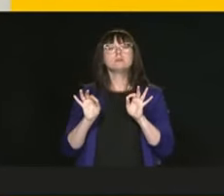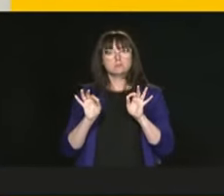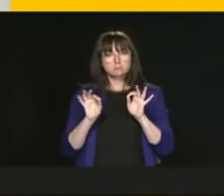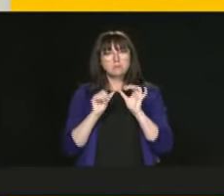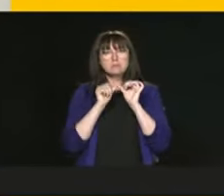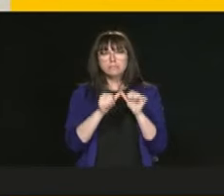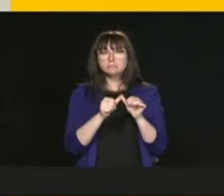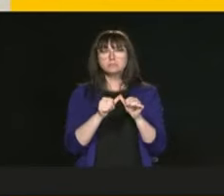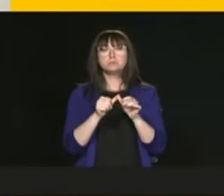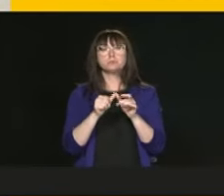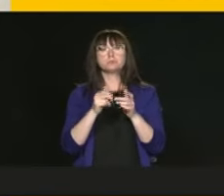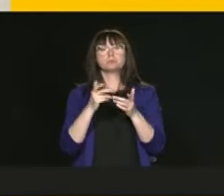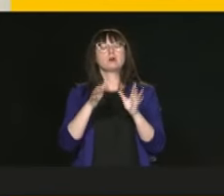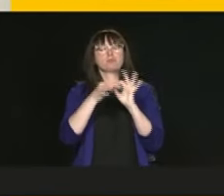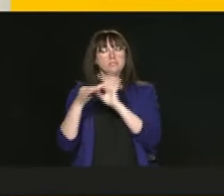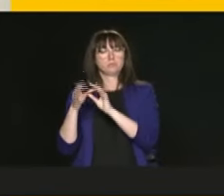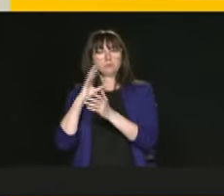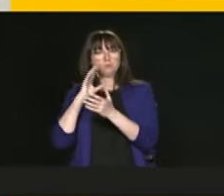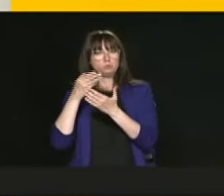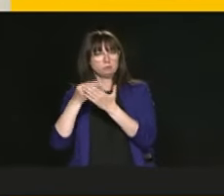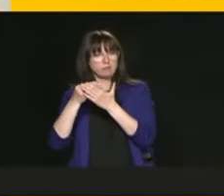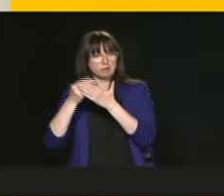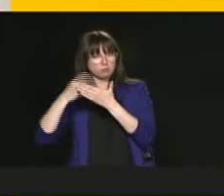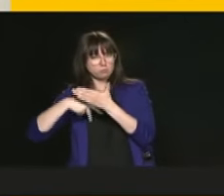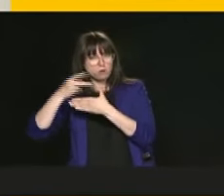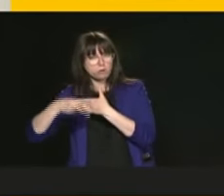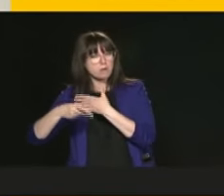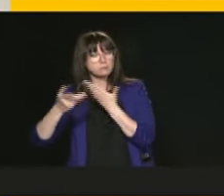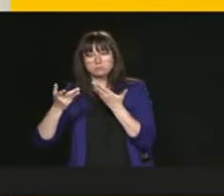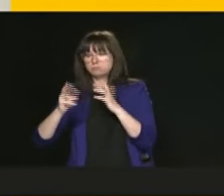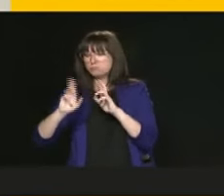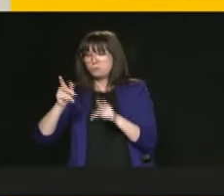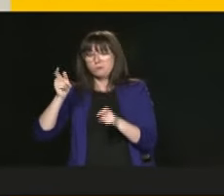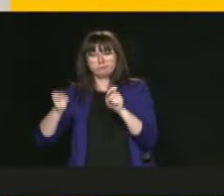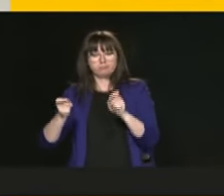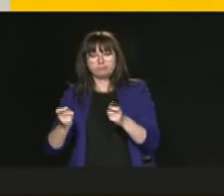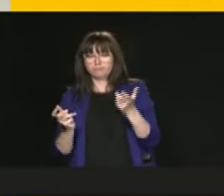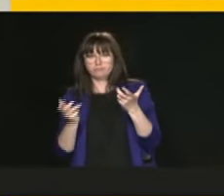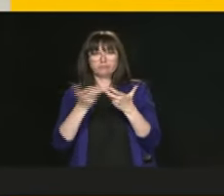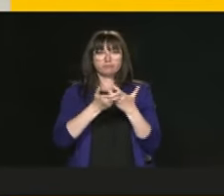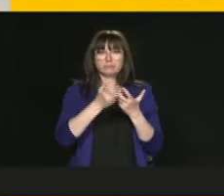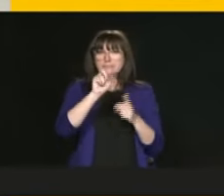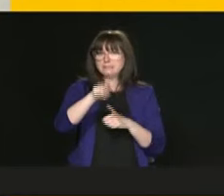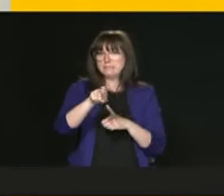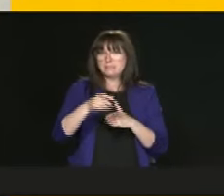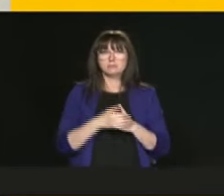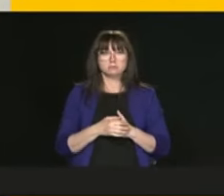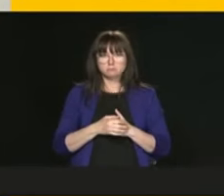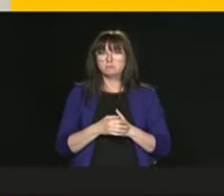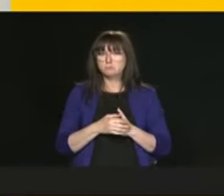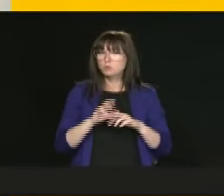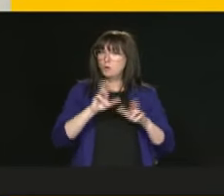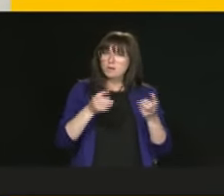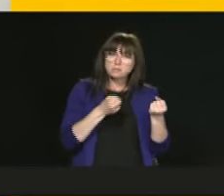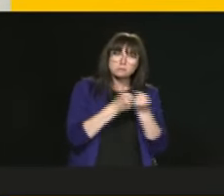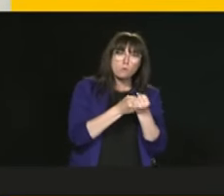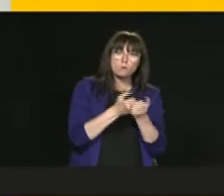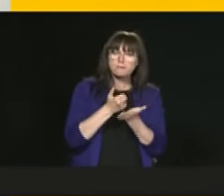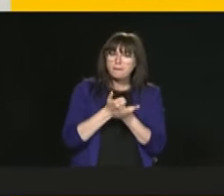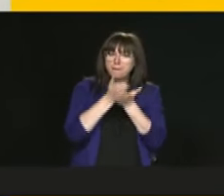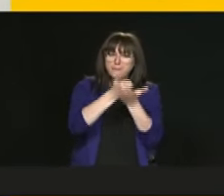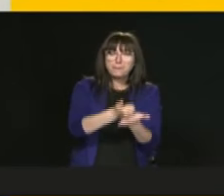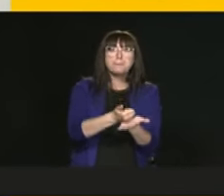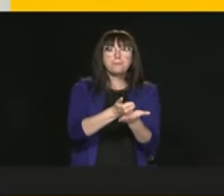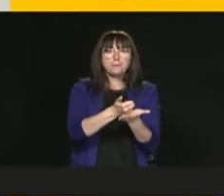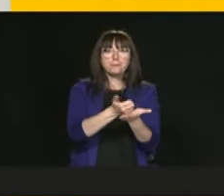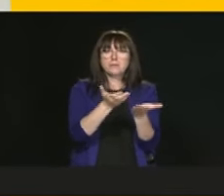the situation, continue to monitor things, and we will be there to support people and provide assistance to the country so